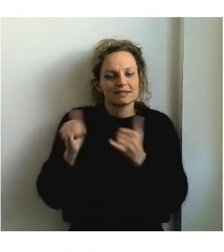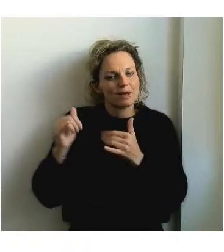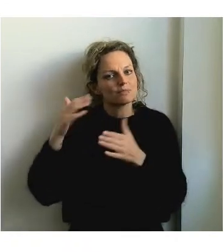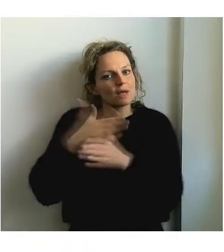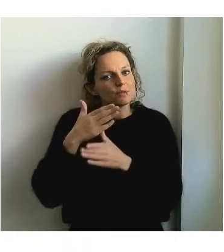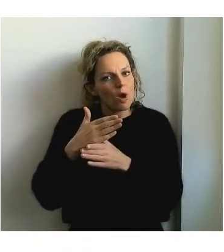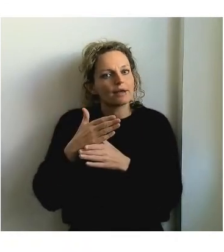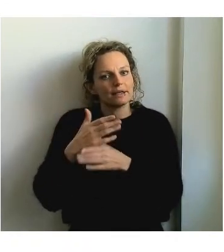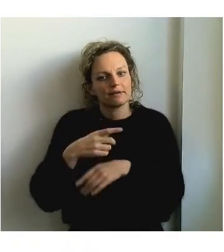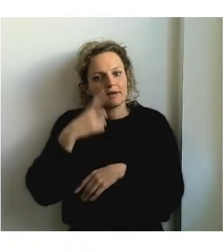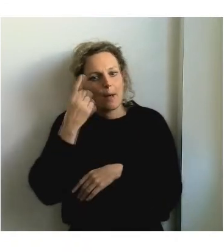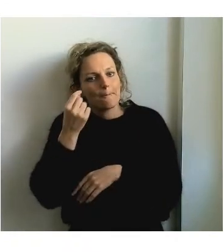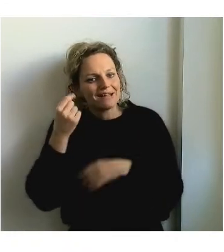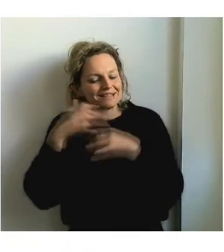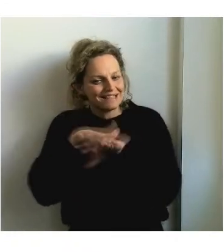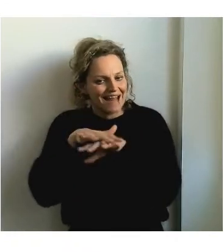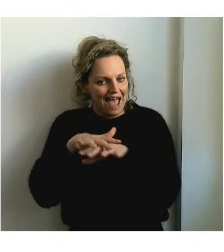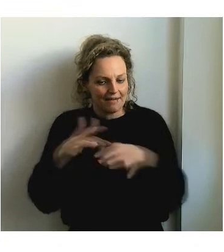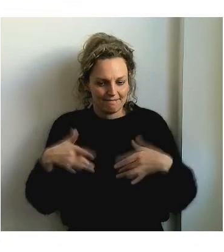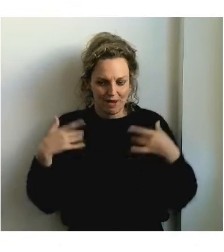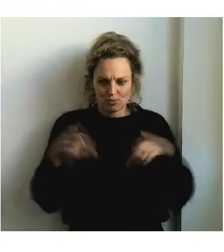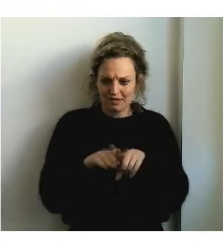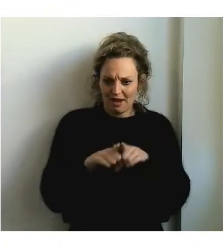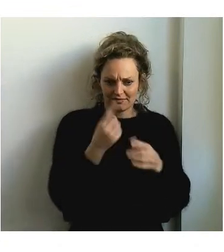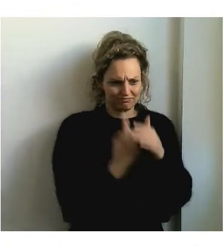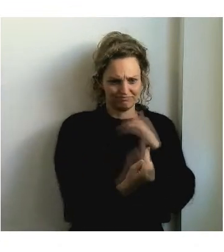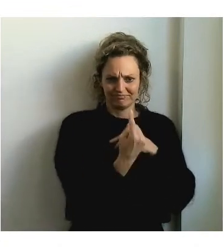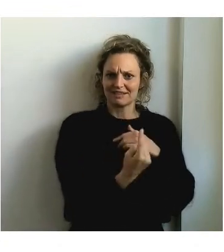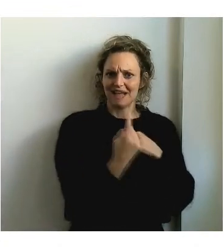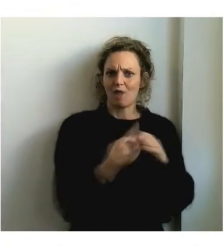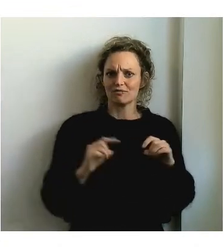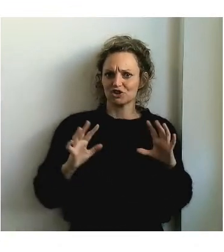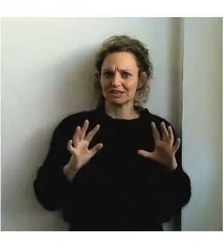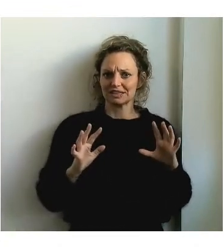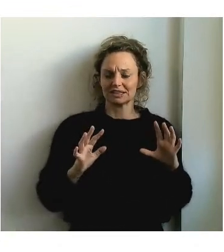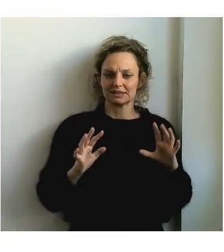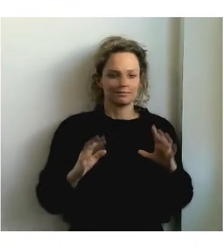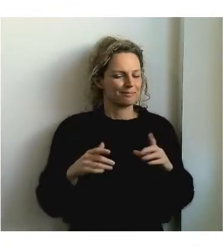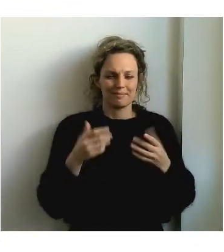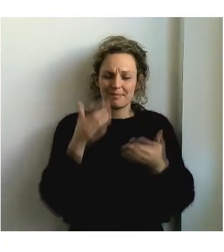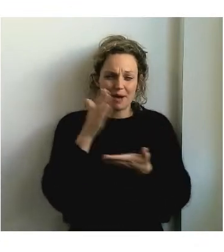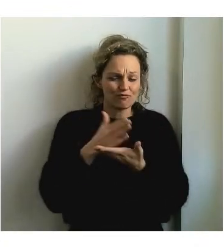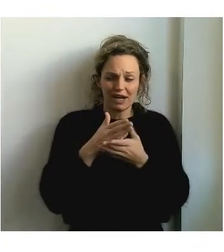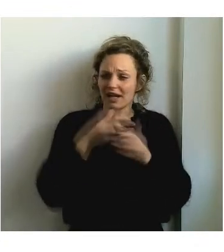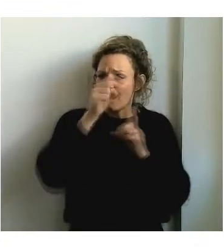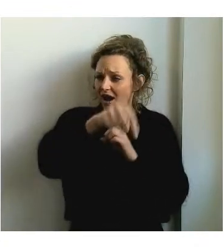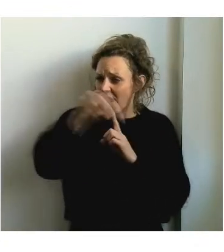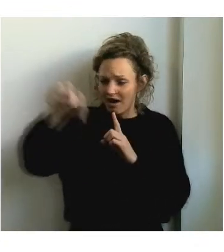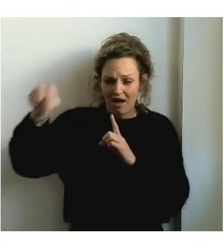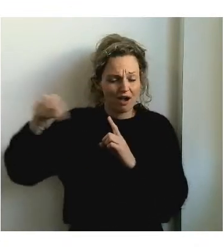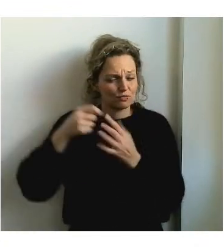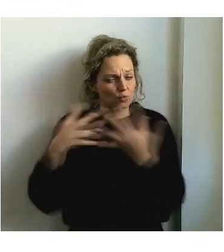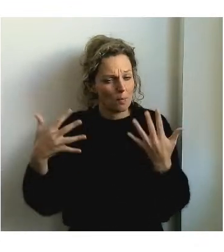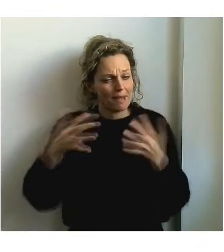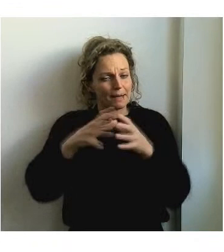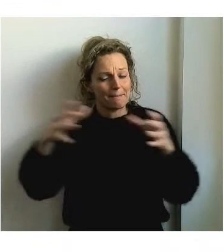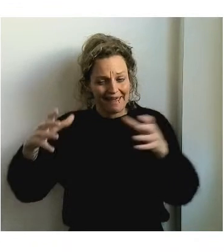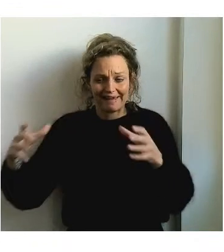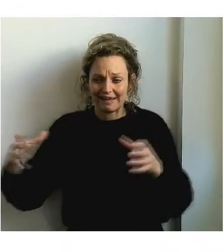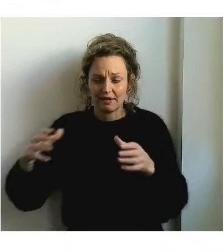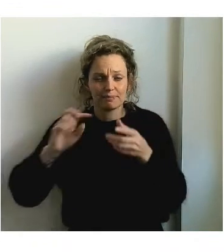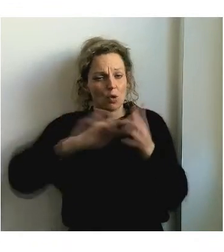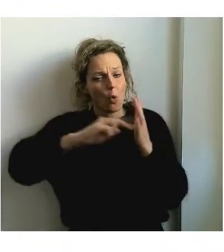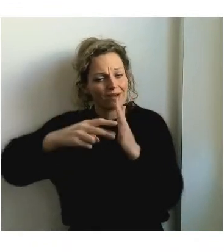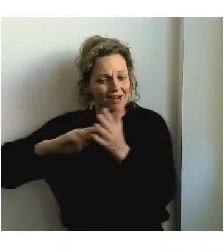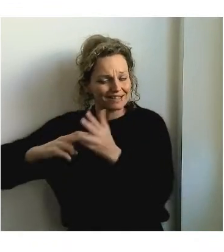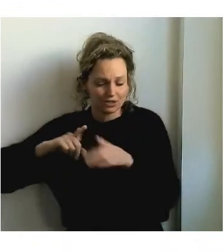stuff. Yeah. But, I'm confident now that there's a lot of people out there in big organisations really caring and trying to join the dots in their own organisations. Yeah. And I think